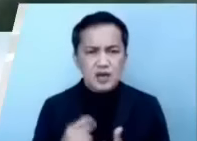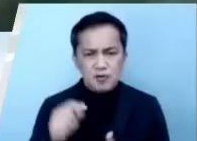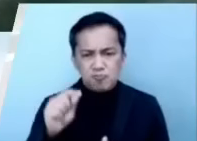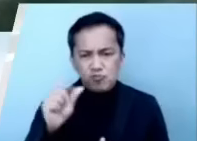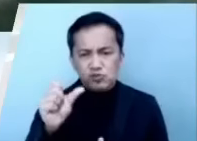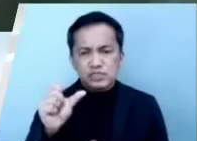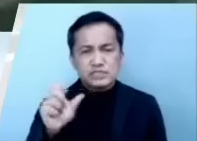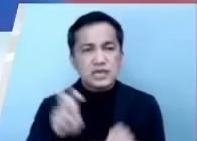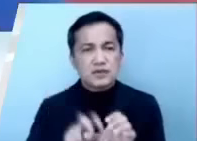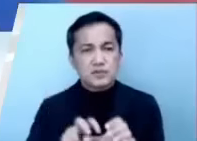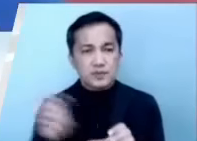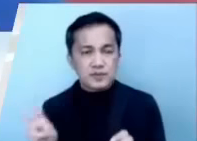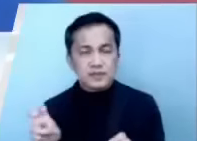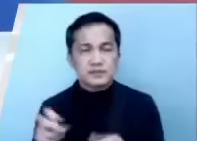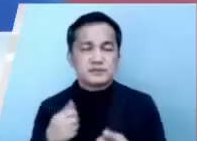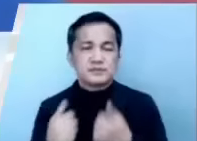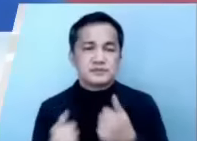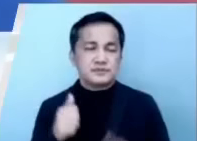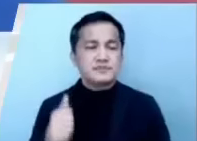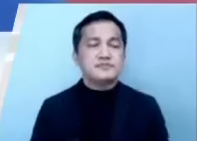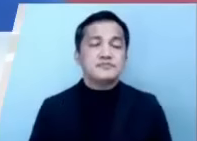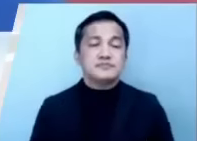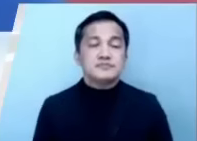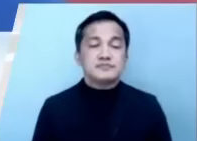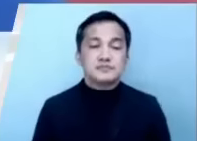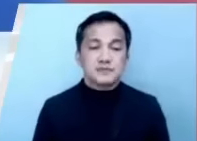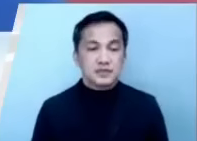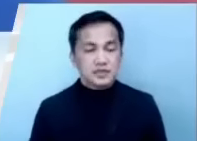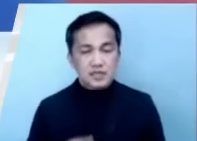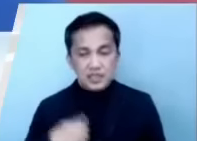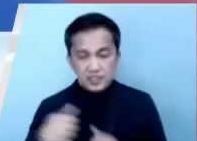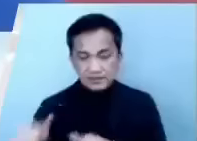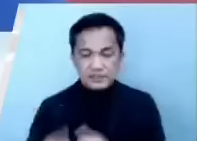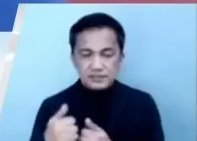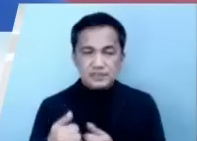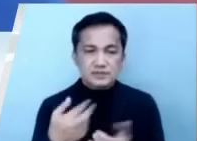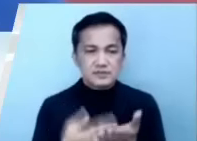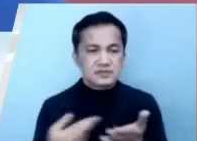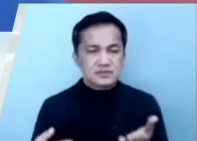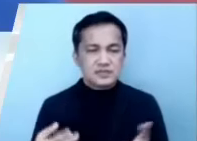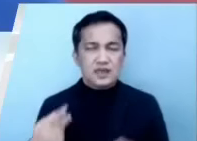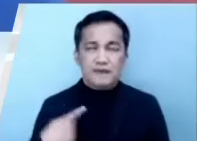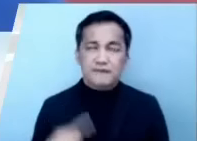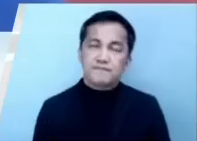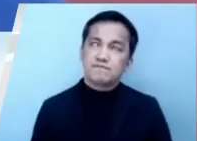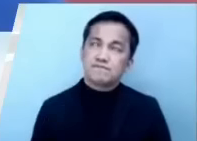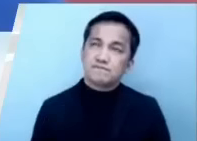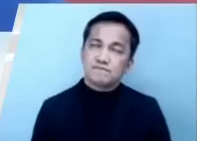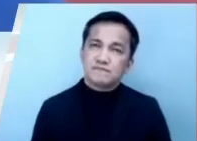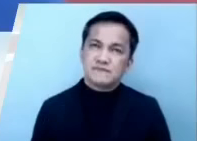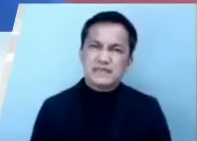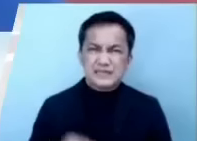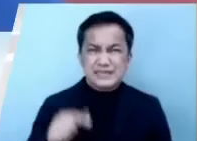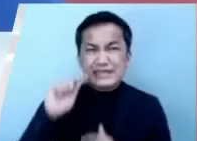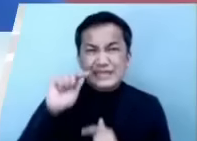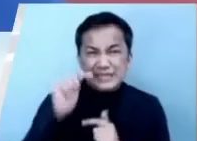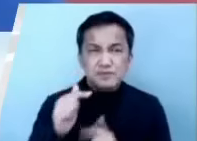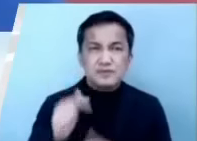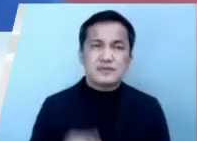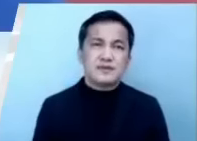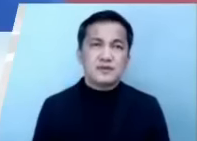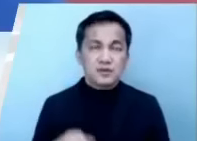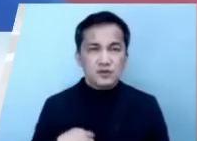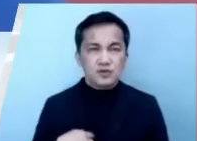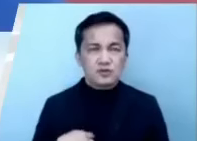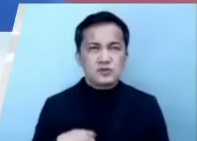out sa pageant. There have been challenges. The resources that I had was very limited, so I had almost